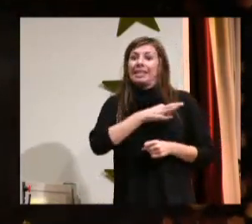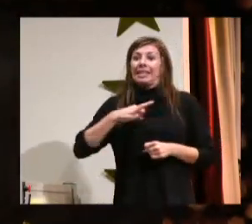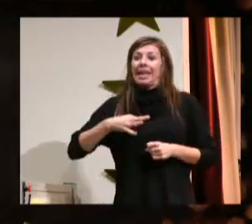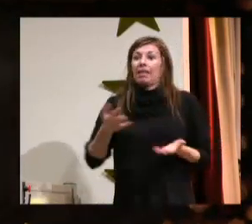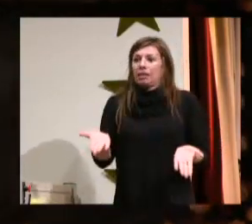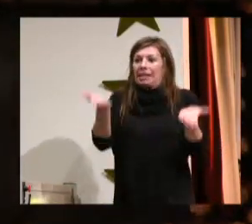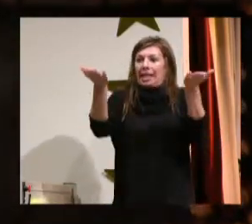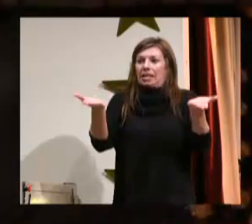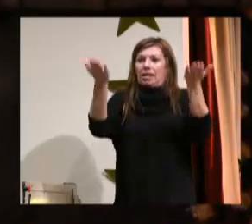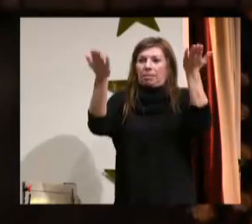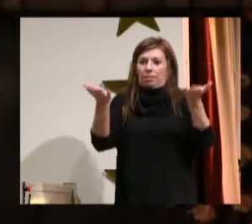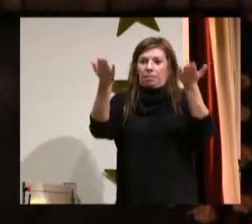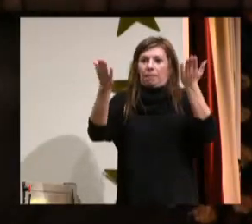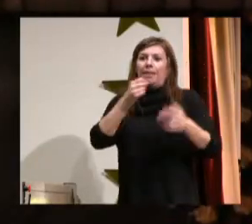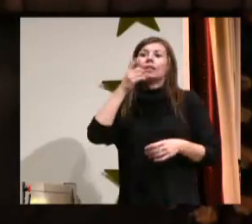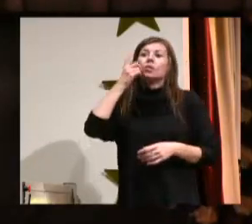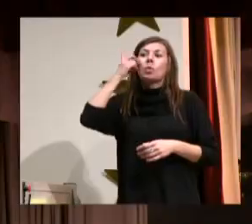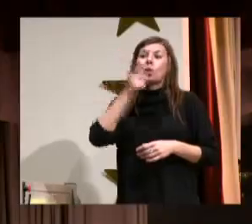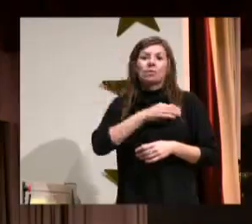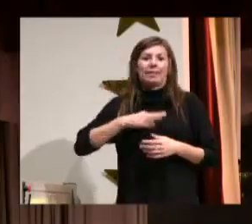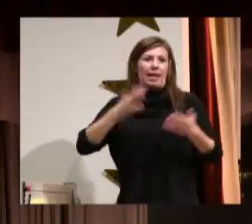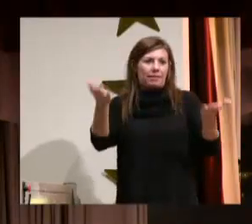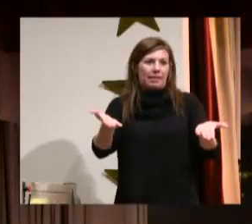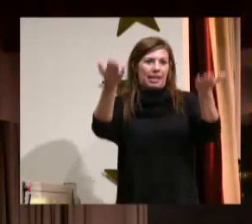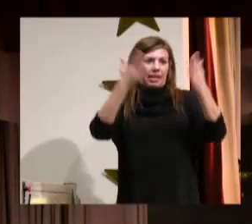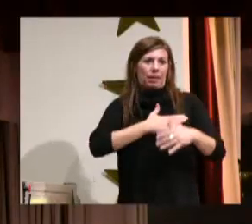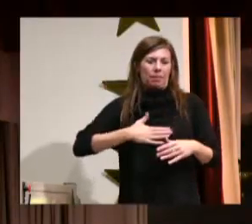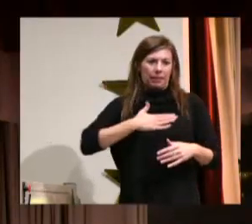up? And the dorm staff stand up, please.